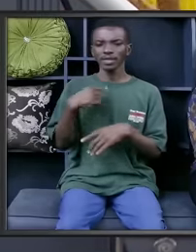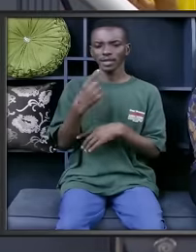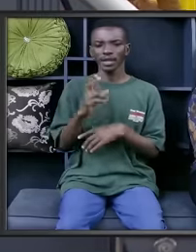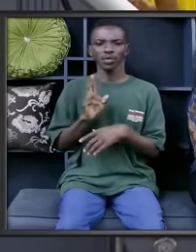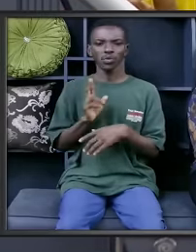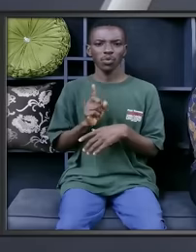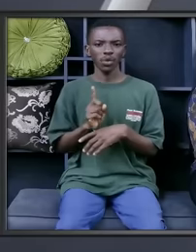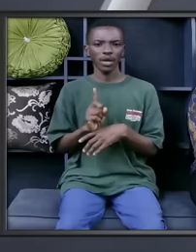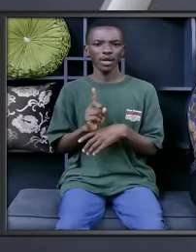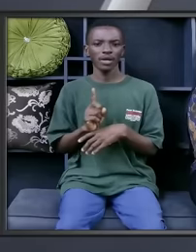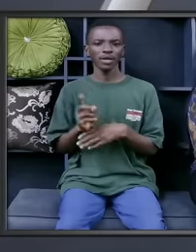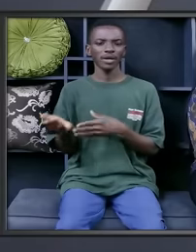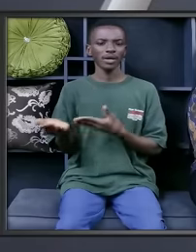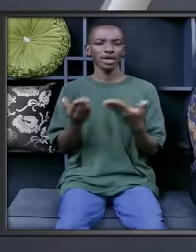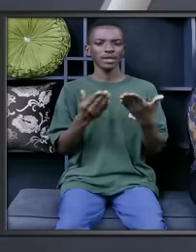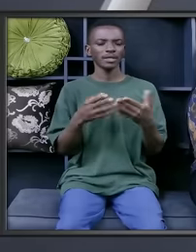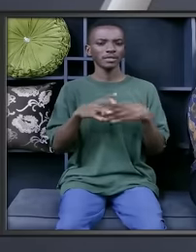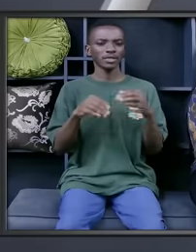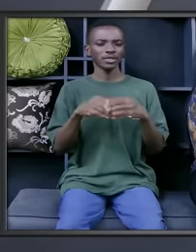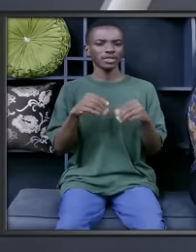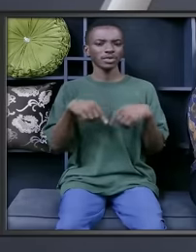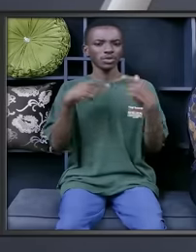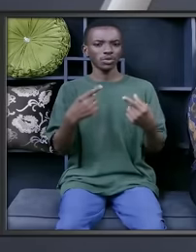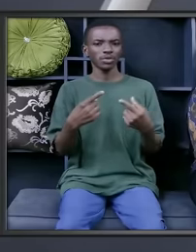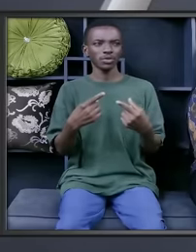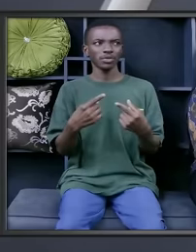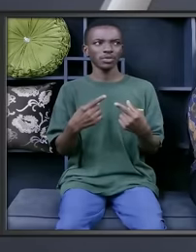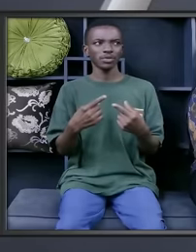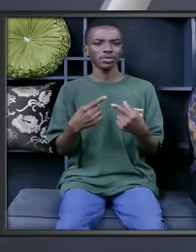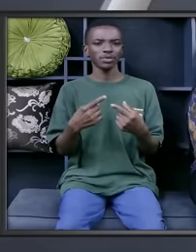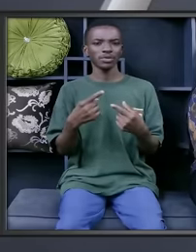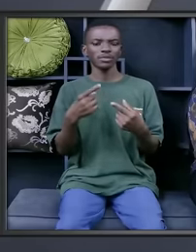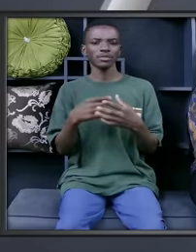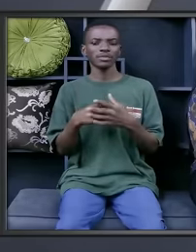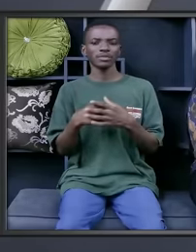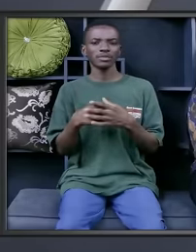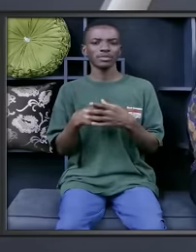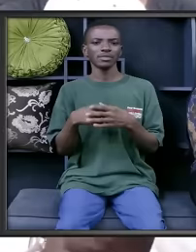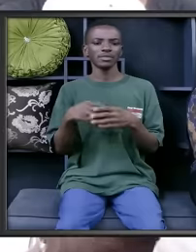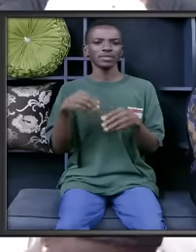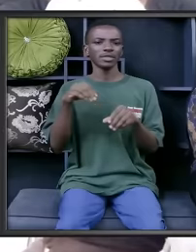and where you don't carry this matter go. Calm down. Okay, talk sir. To us. In